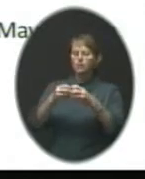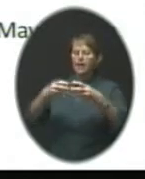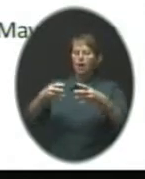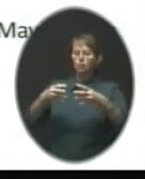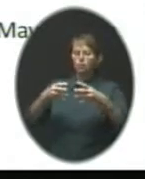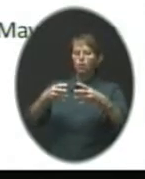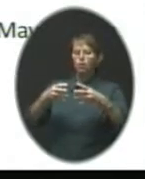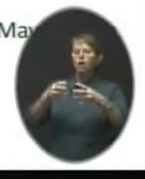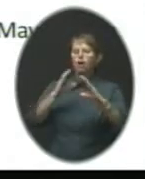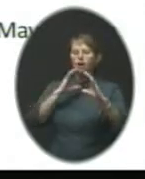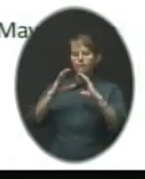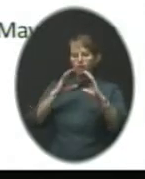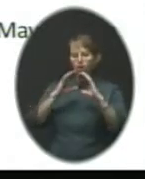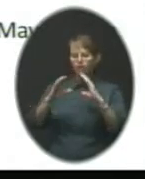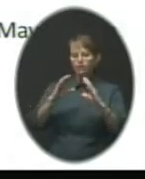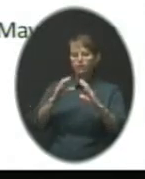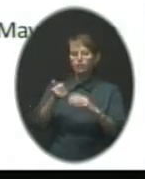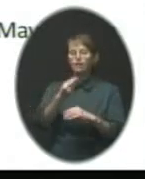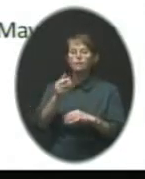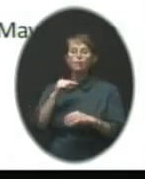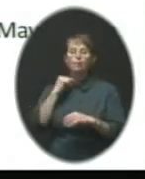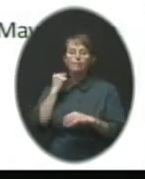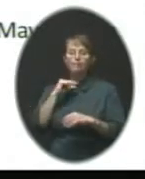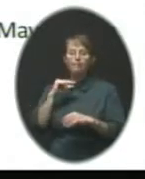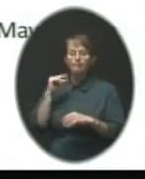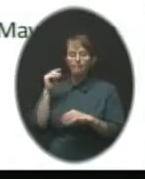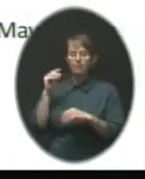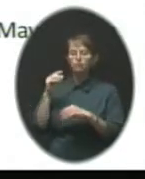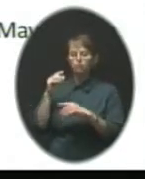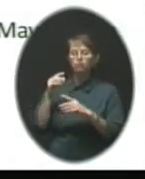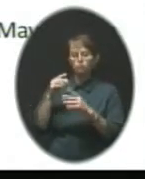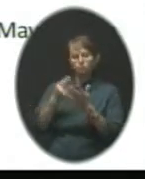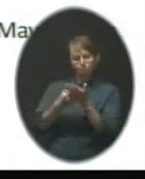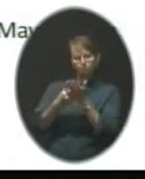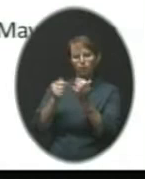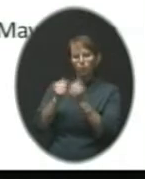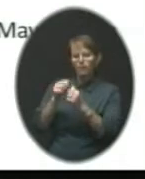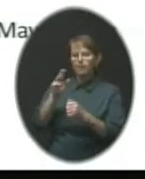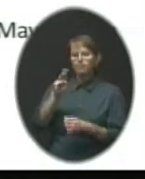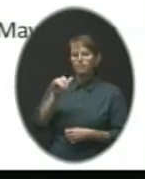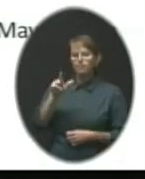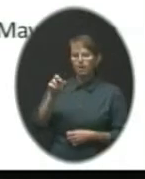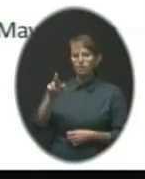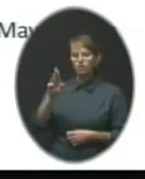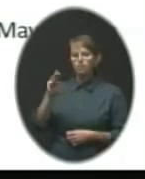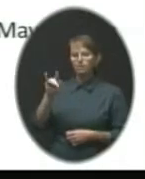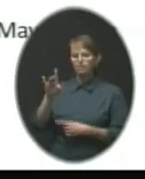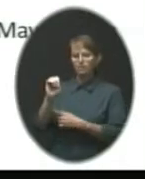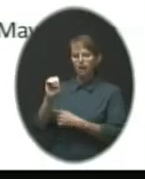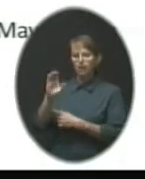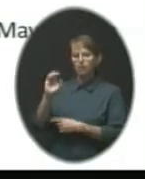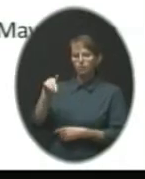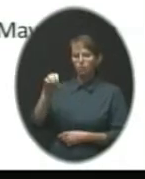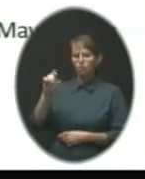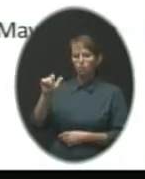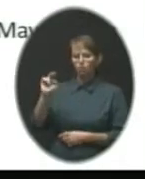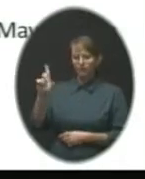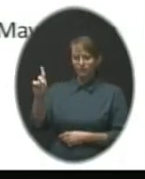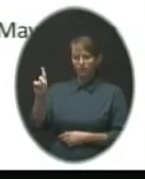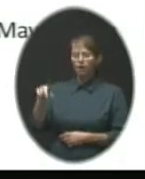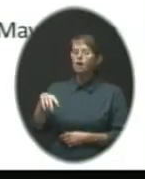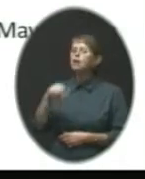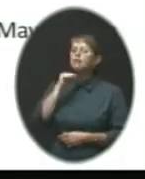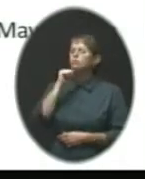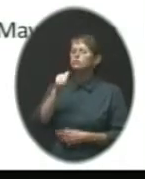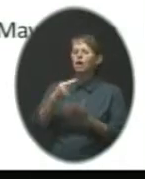pastors had with Mayor Mike Copeland. And so that's kind of where that discussion came from. And then that was not a discussion with me,